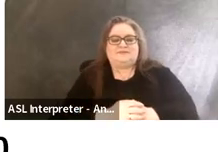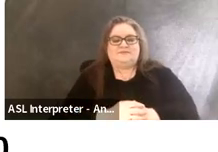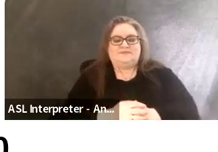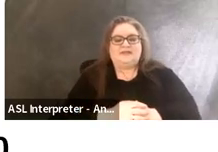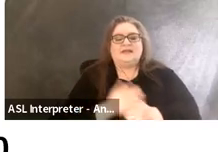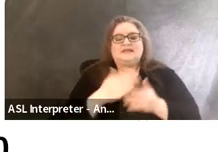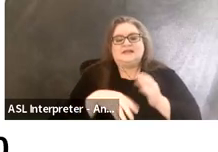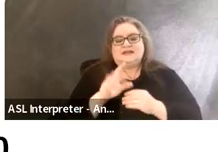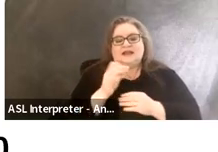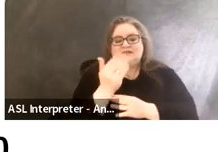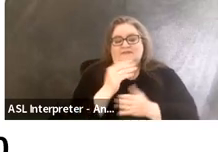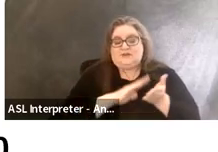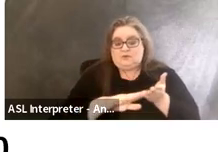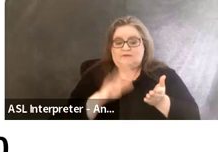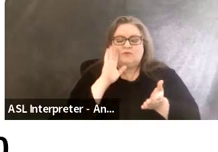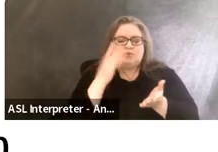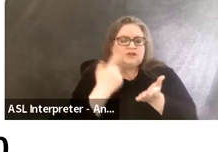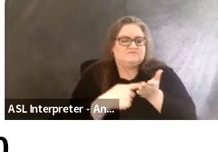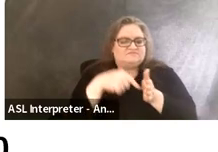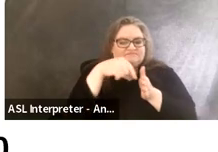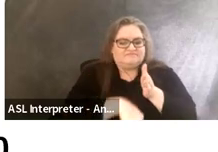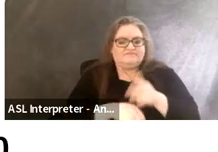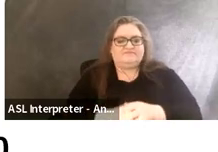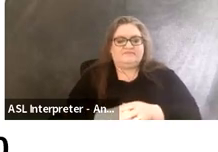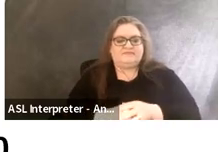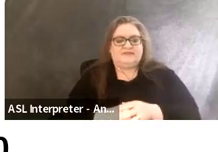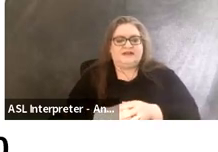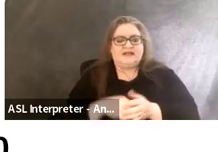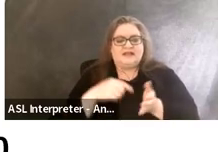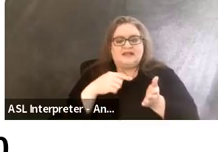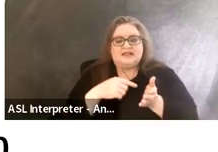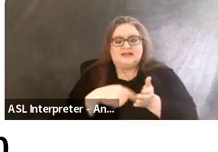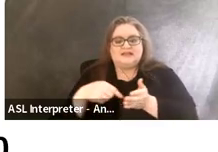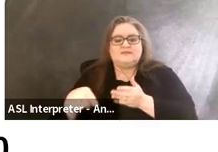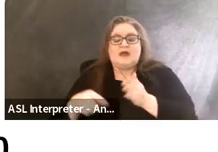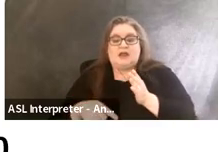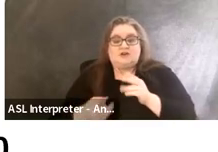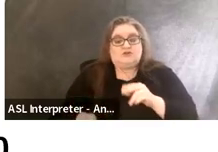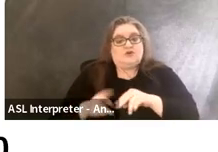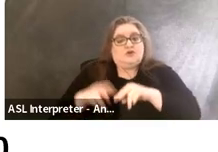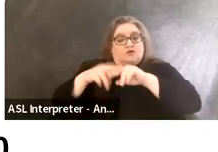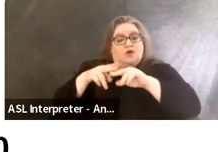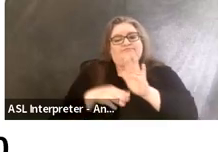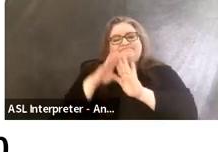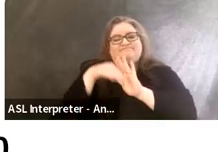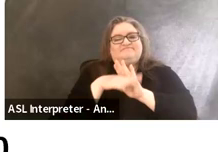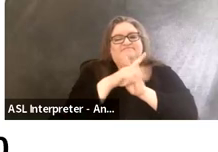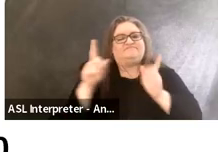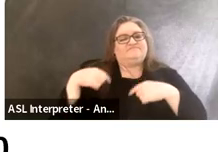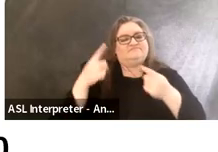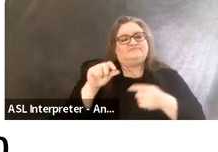program, which we're going to talk about, the expenditure growth has fluctuated in the waiver programs over the last